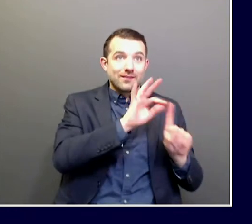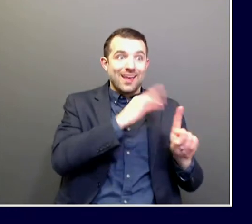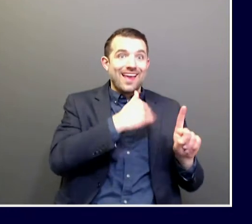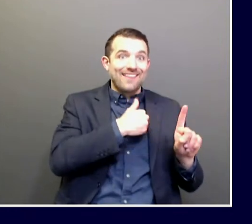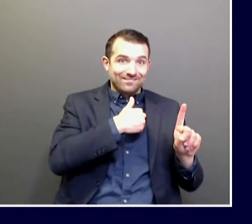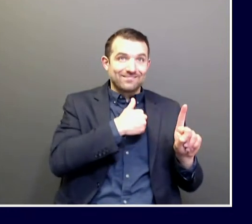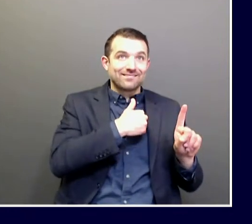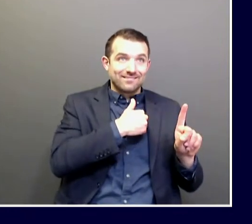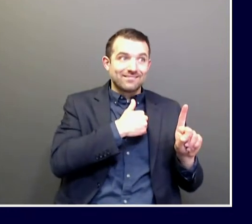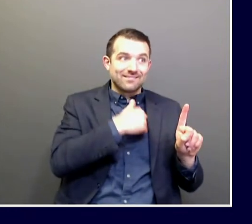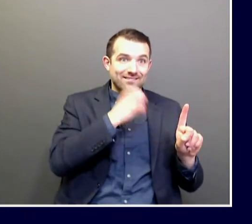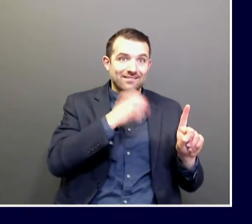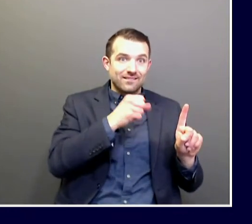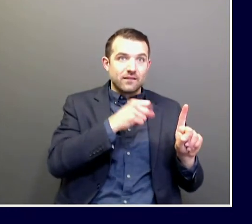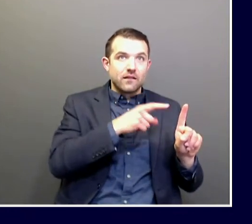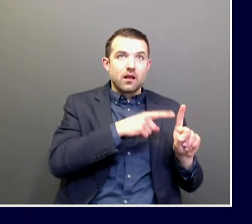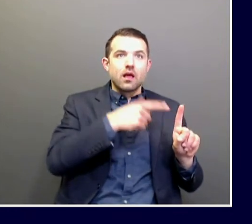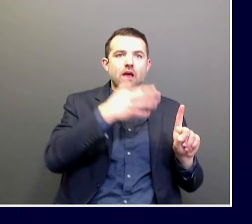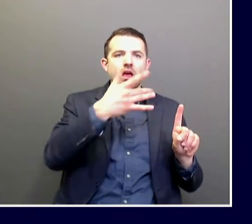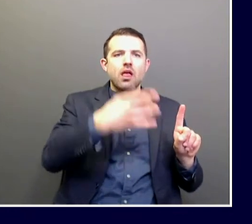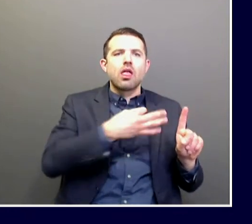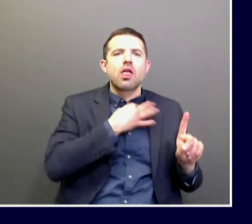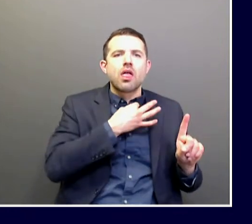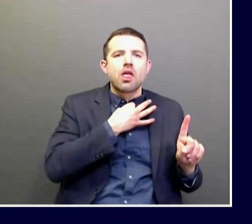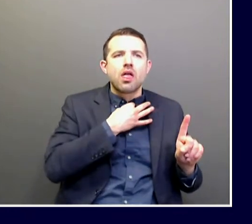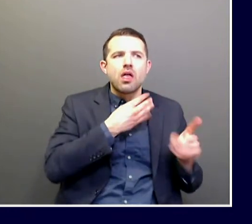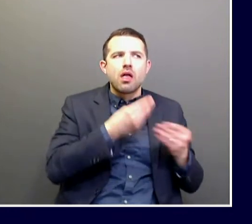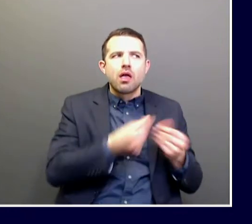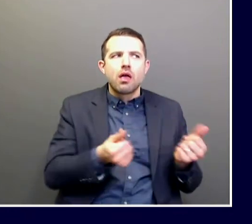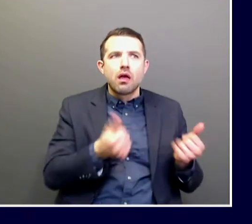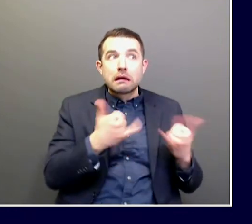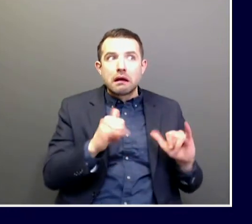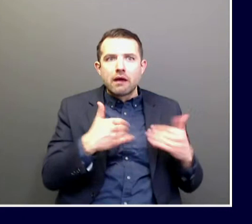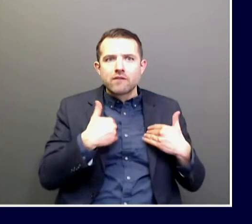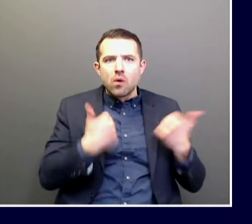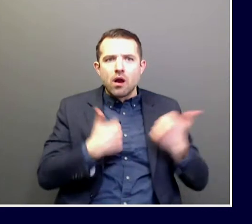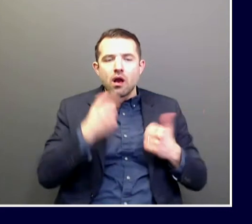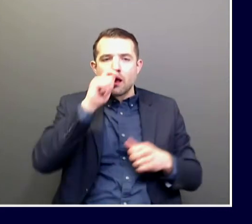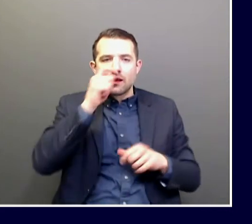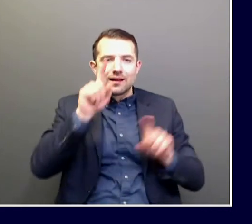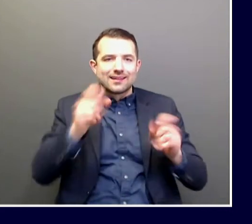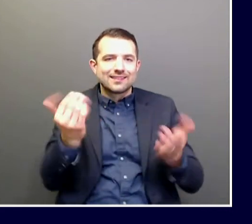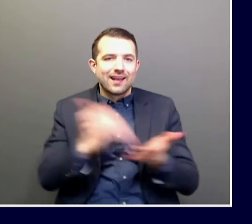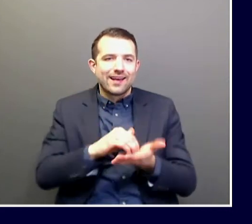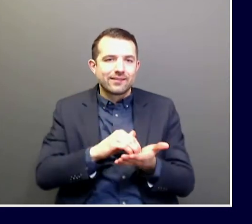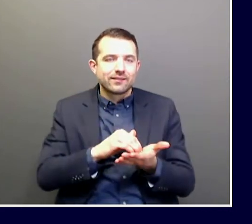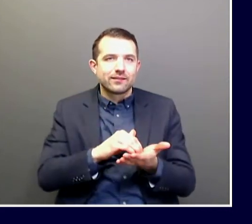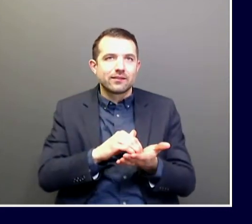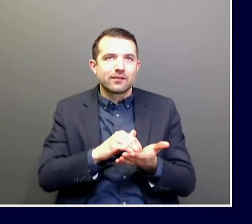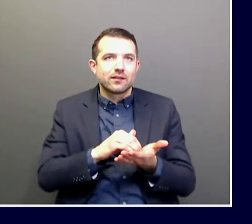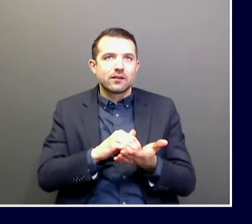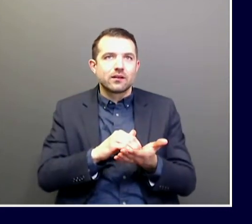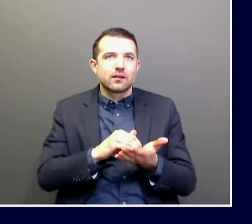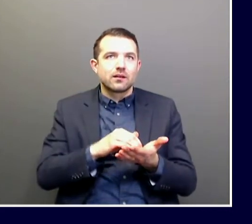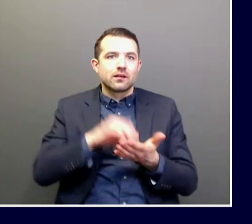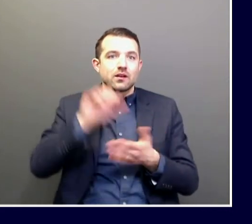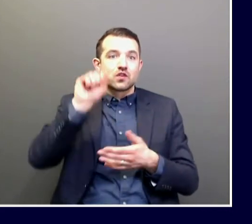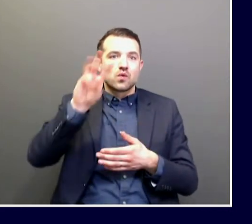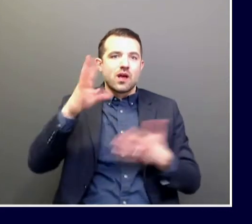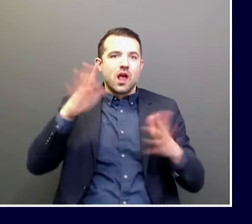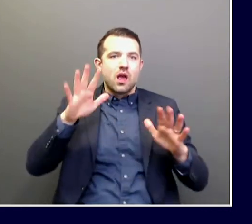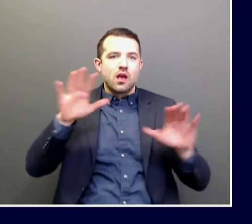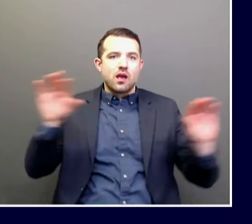can put them on the zip code map, so on and so forth. It stitches all of that information together, the bot does, and